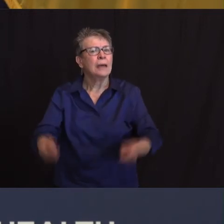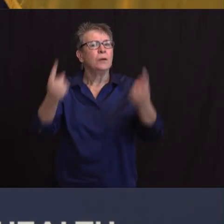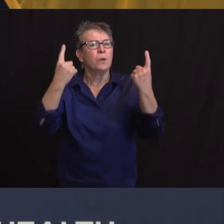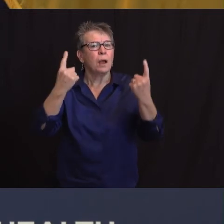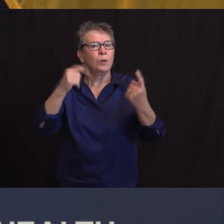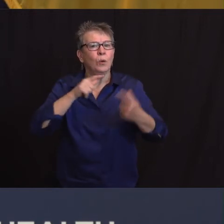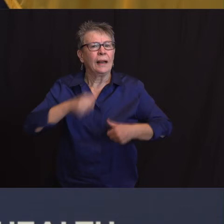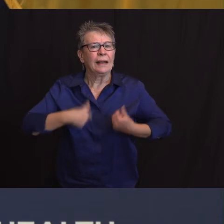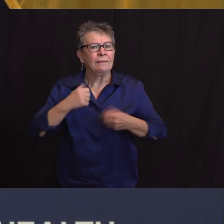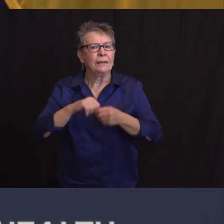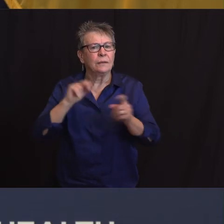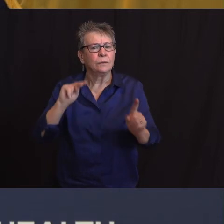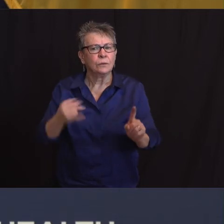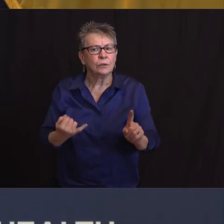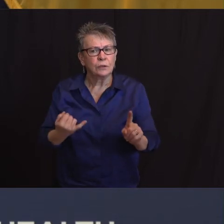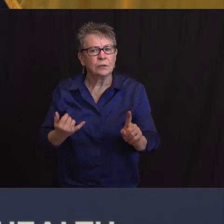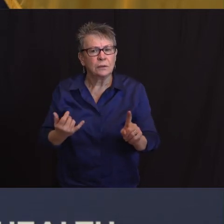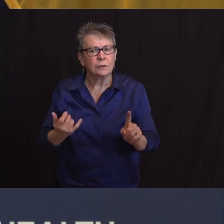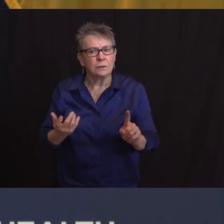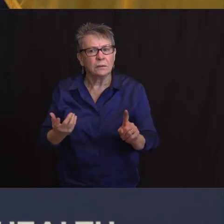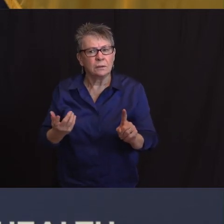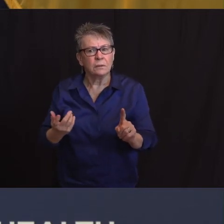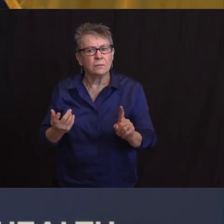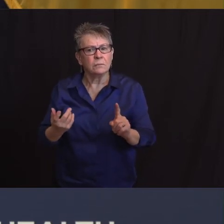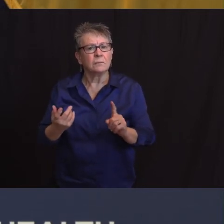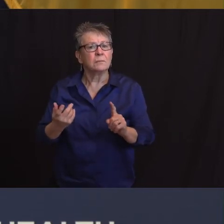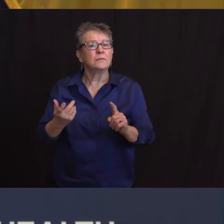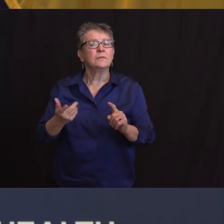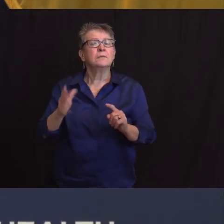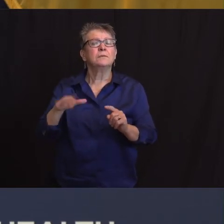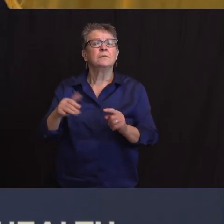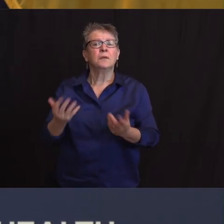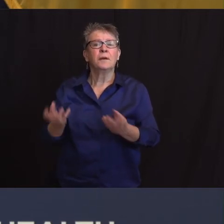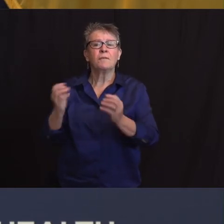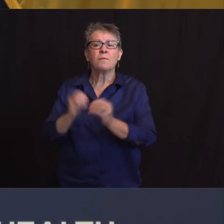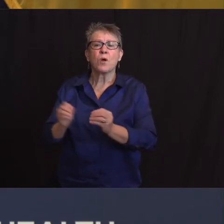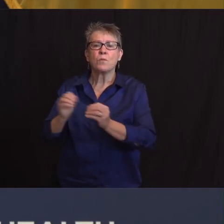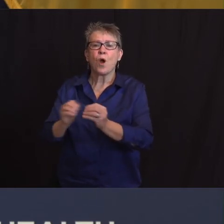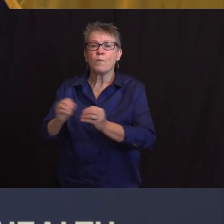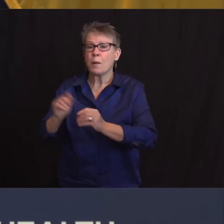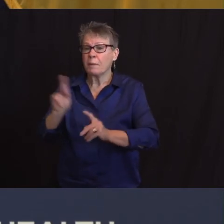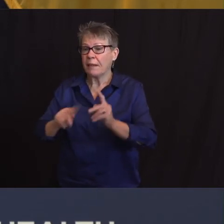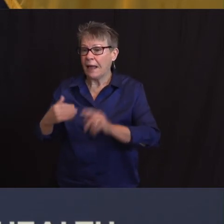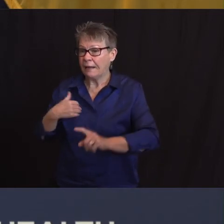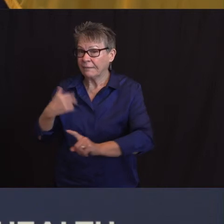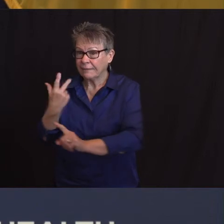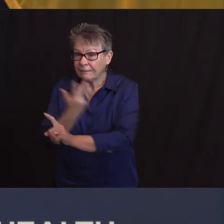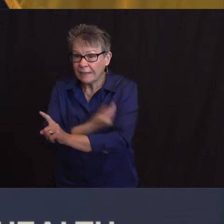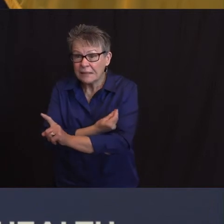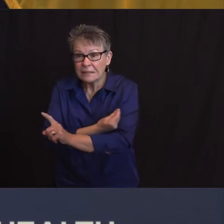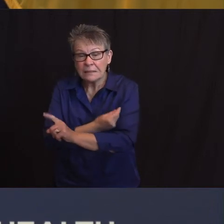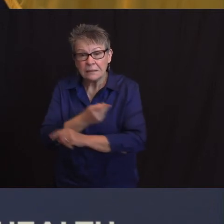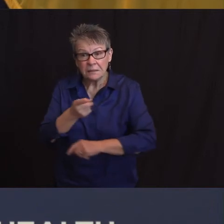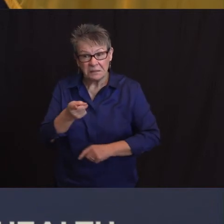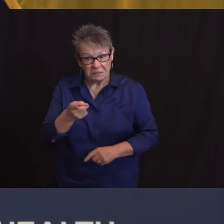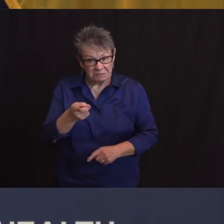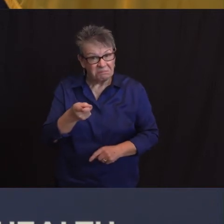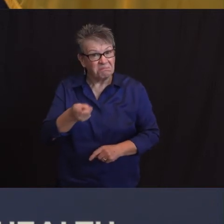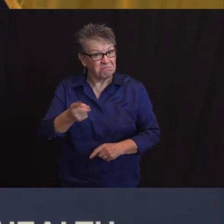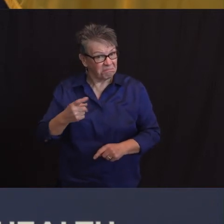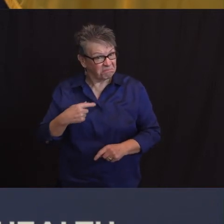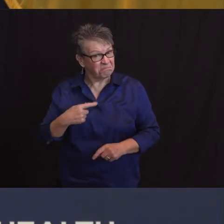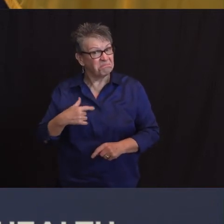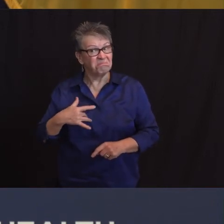do continue to get vaccinated, how much of a difference do you think this is going to make in terms of, how will